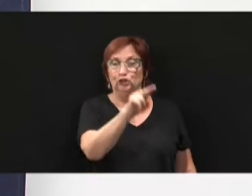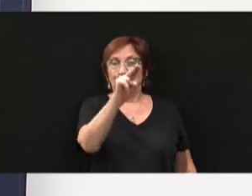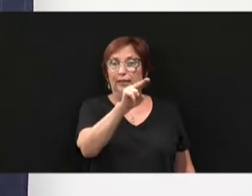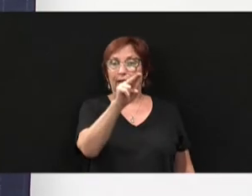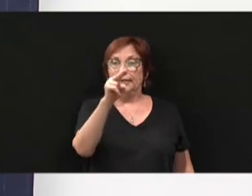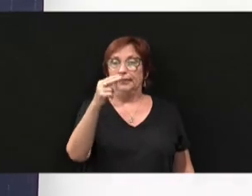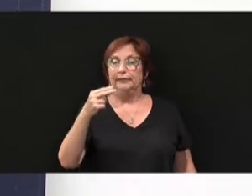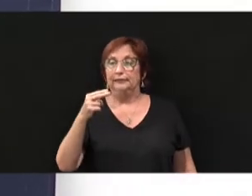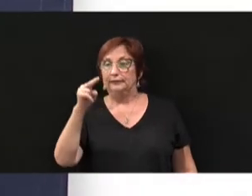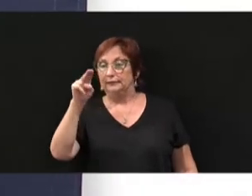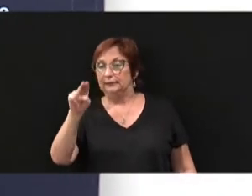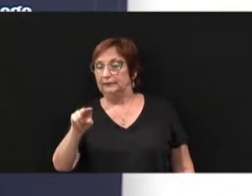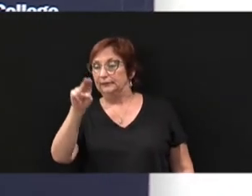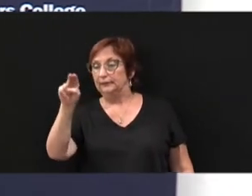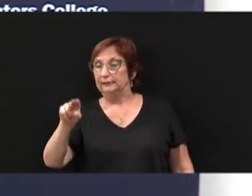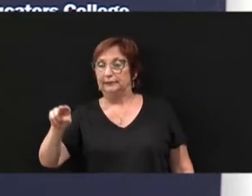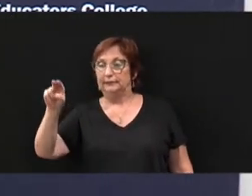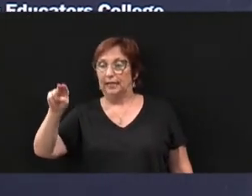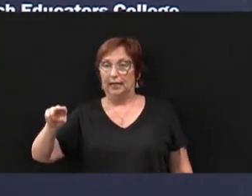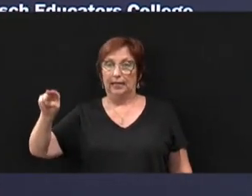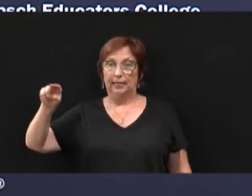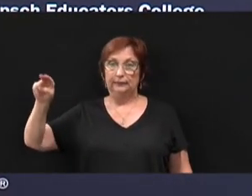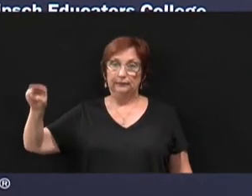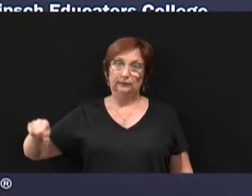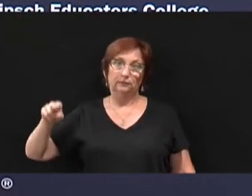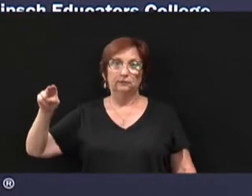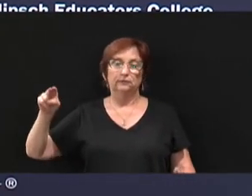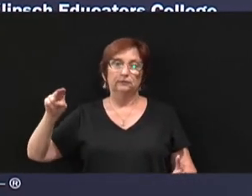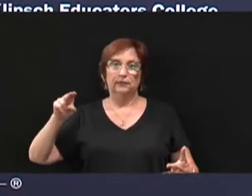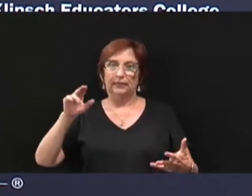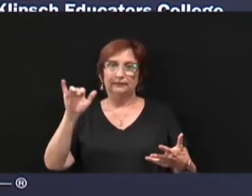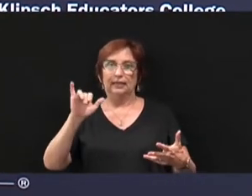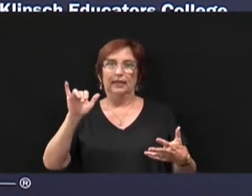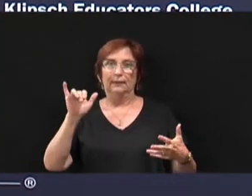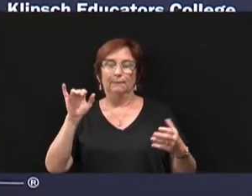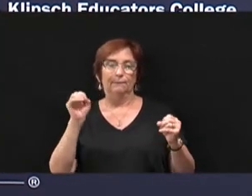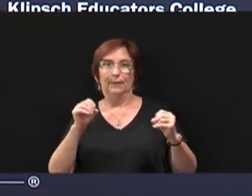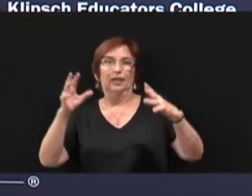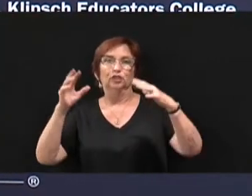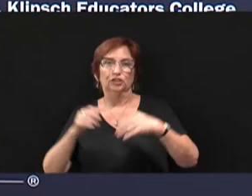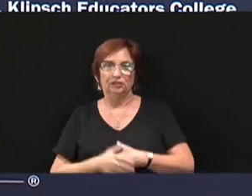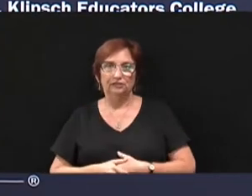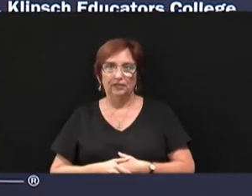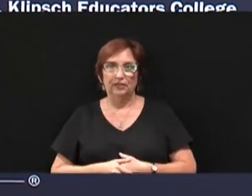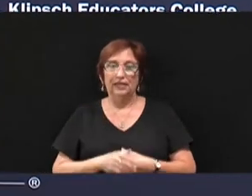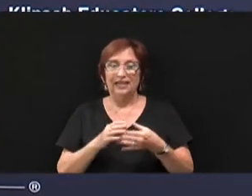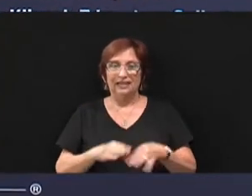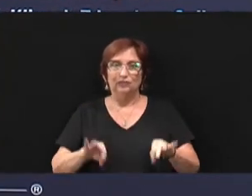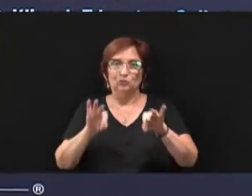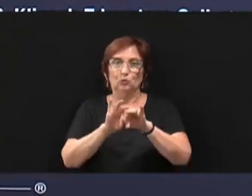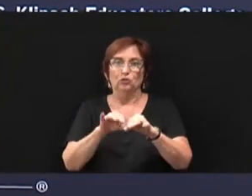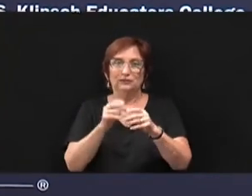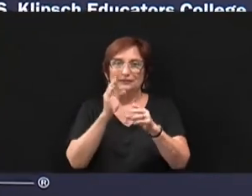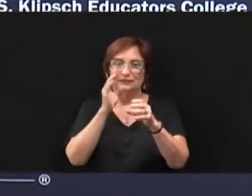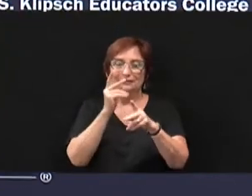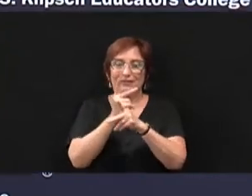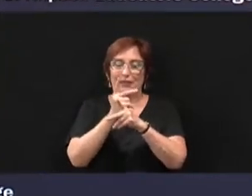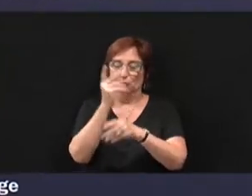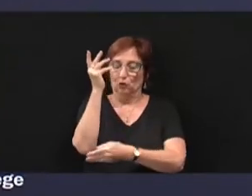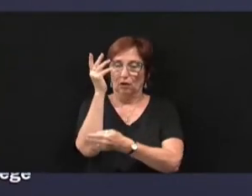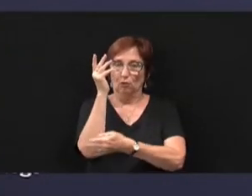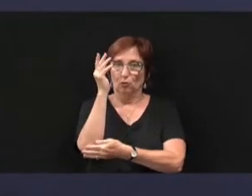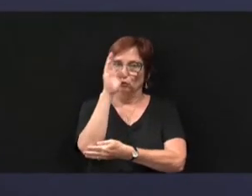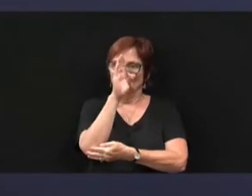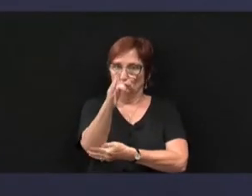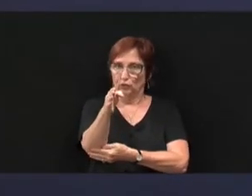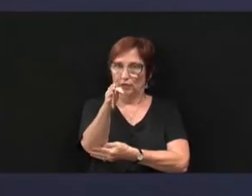that will bring it back. J. It's just like magic for the kids. It's really important to keep your elbow straight, though. First, I want you